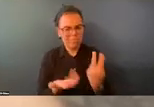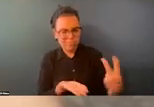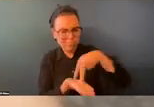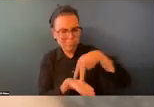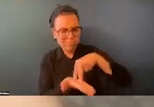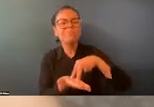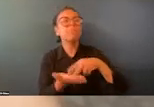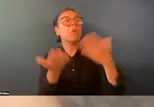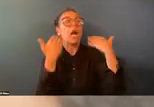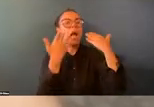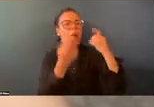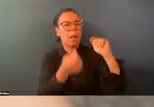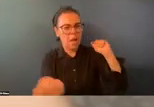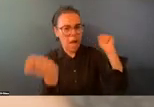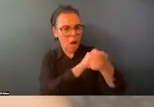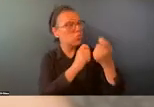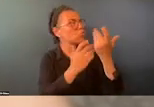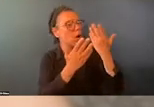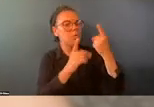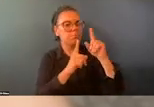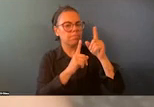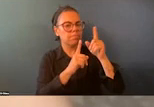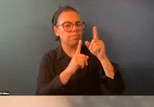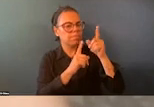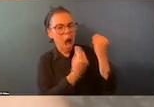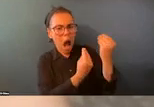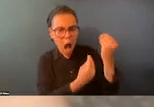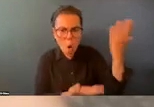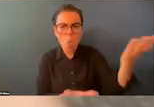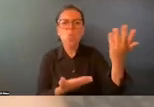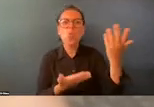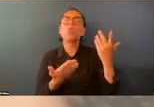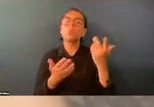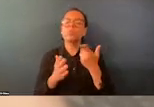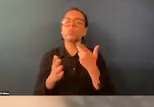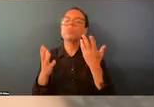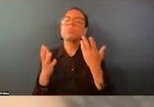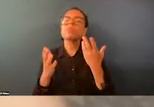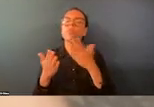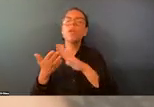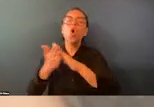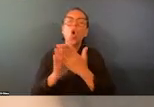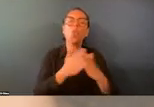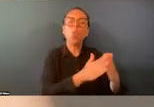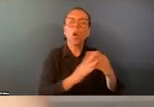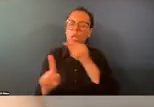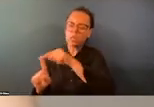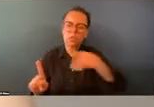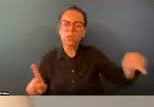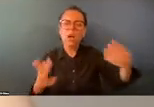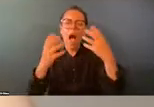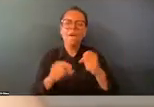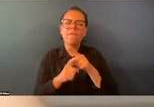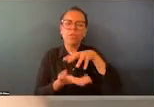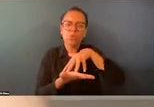resilience to climate change in Tajikistan, with a particular focus on vulnerable communities.